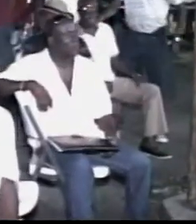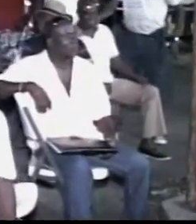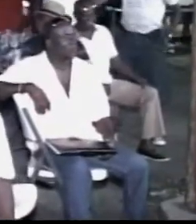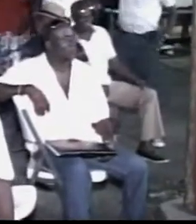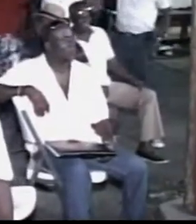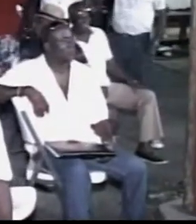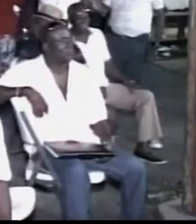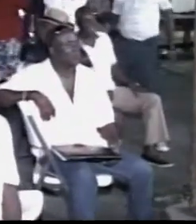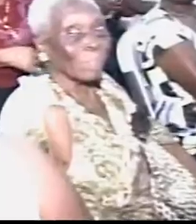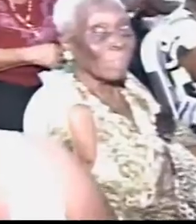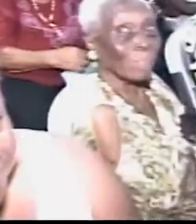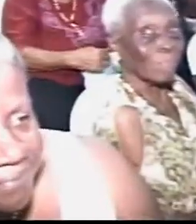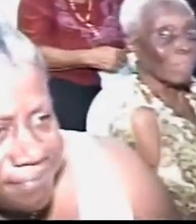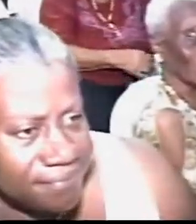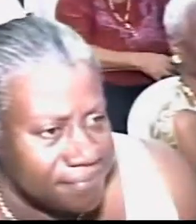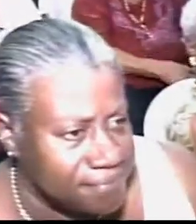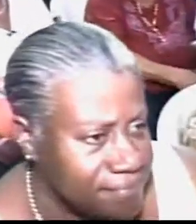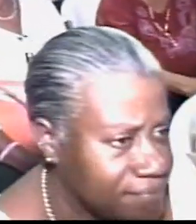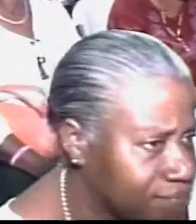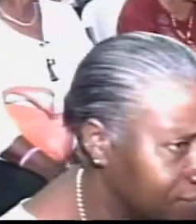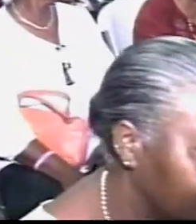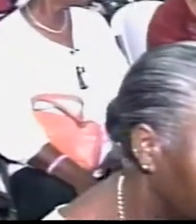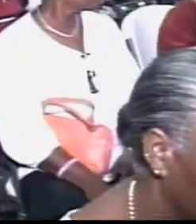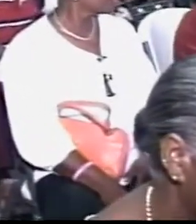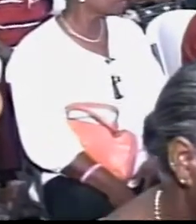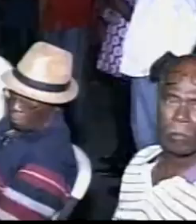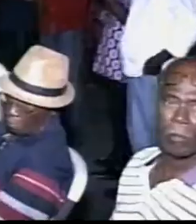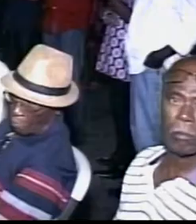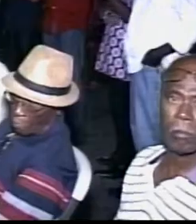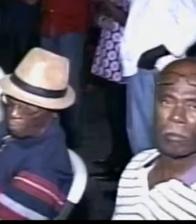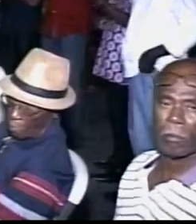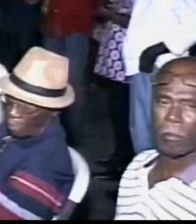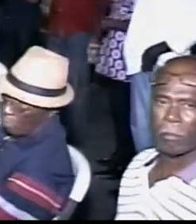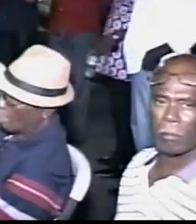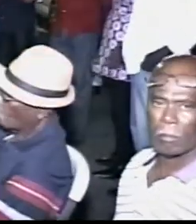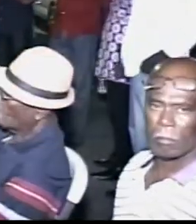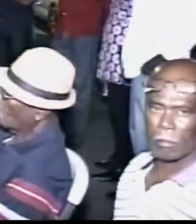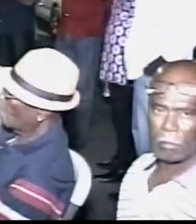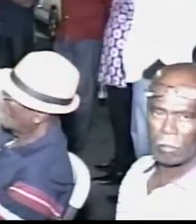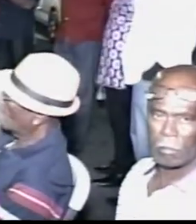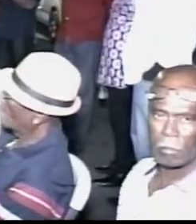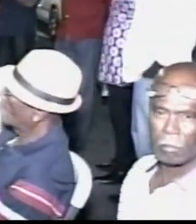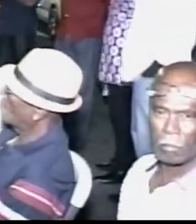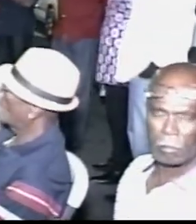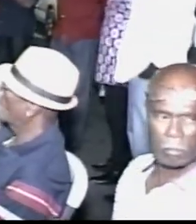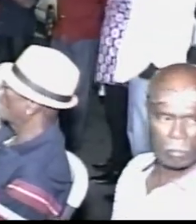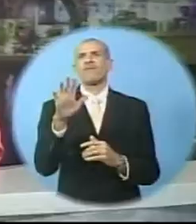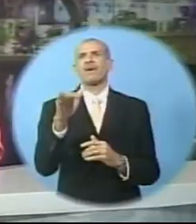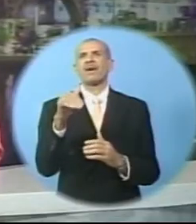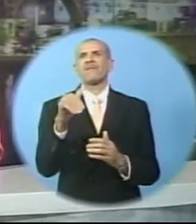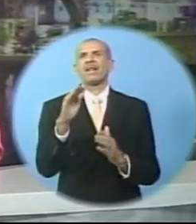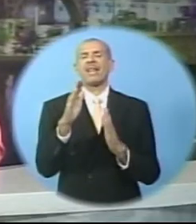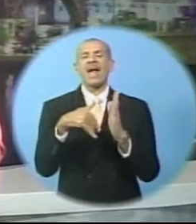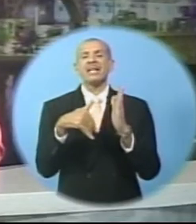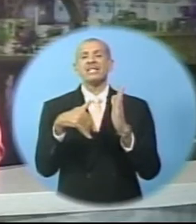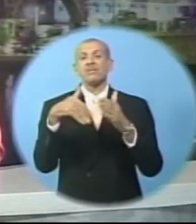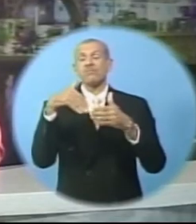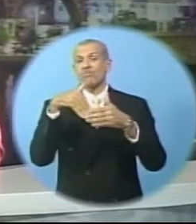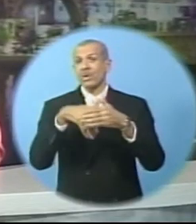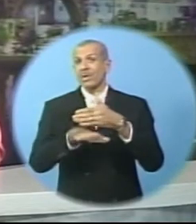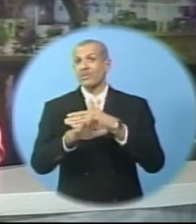headquarters last evening. Ms. Motley says up to 2014, Barbados recorded 635 less births